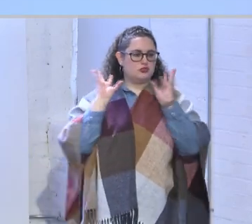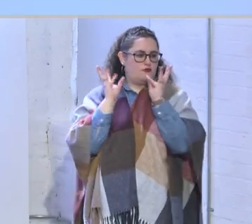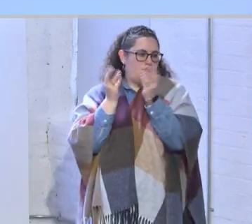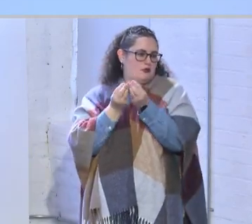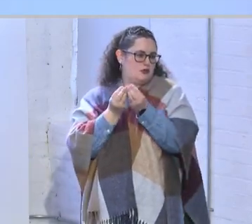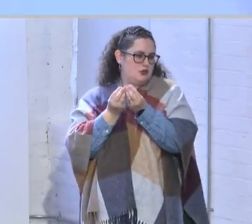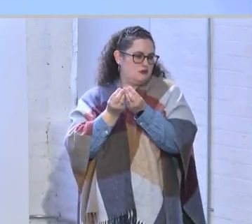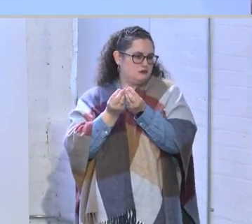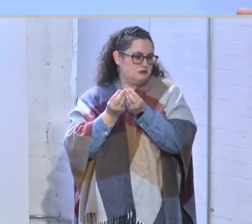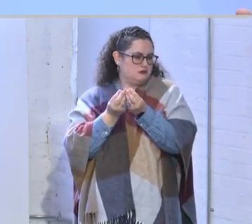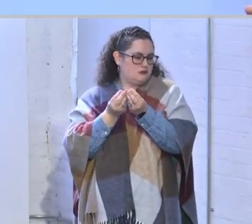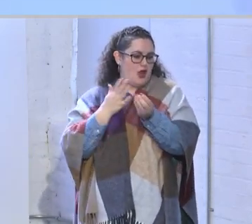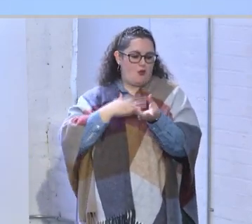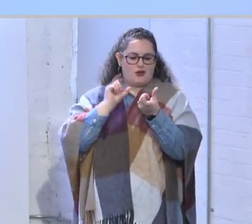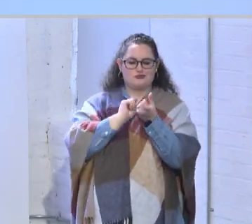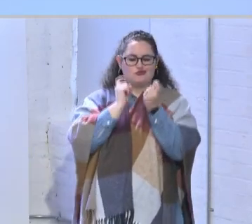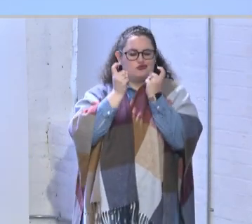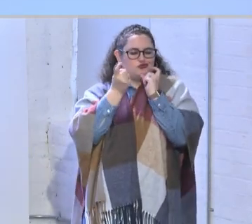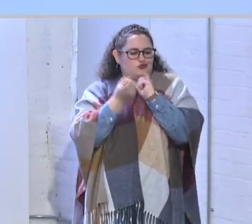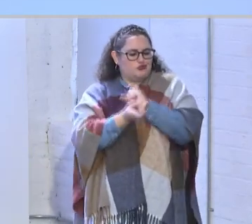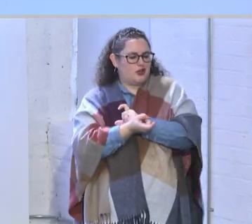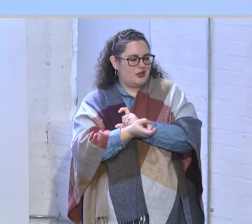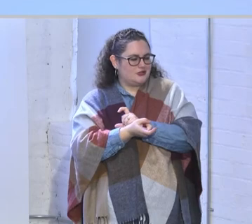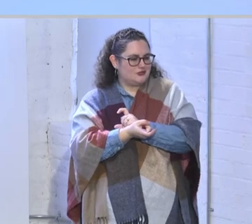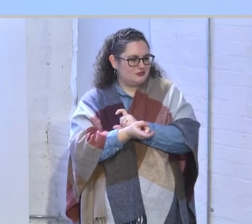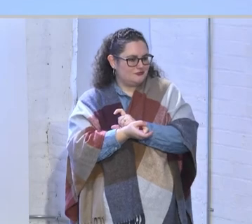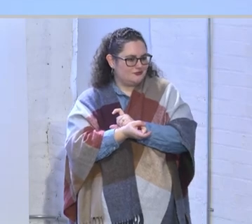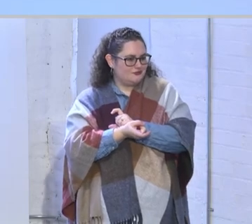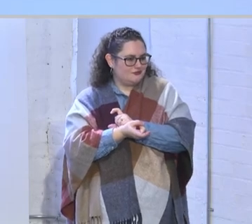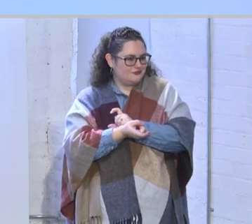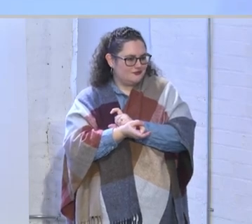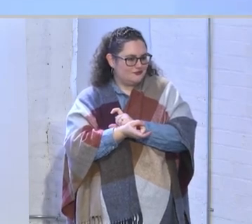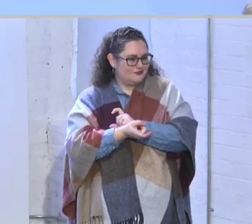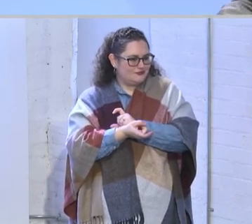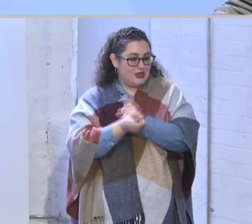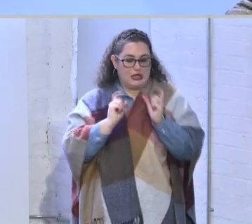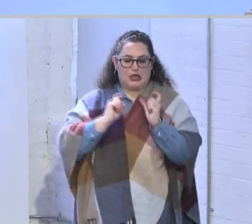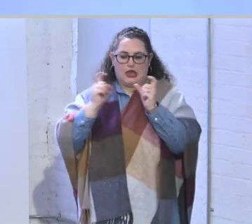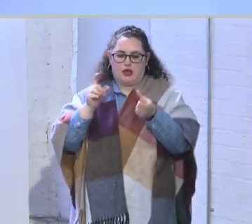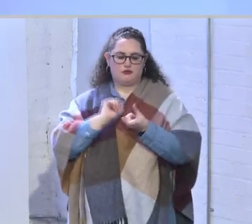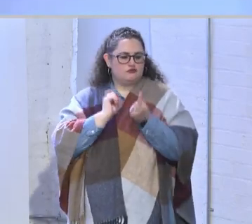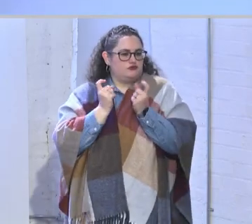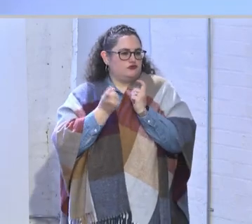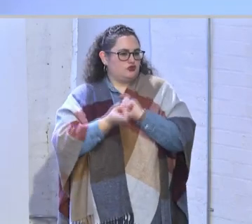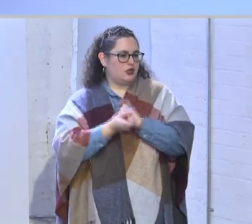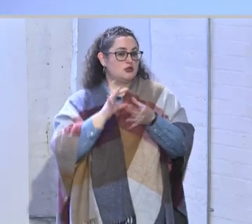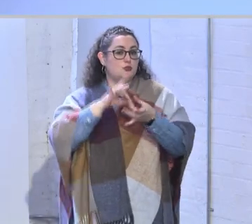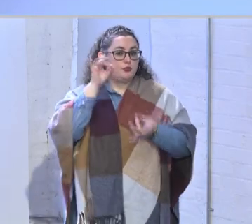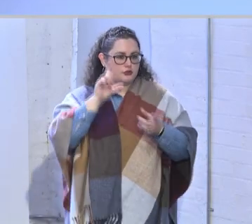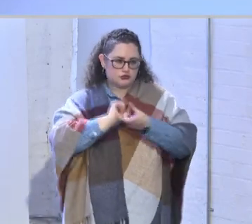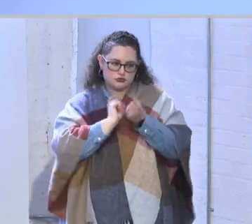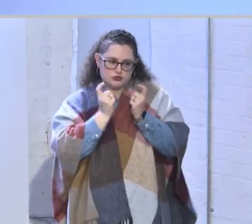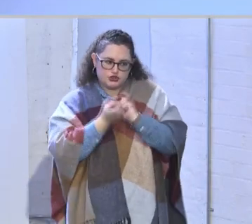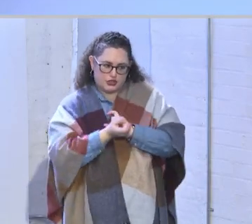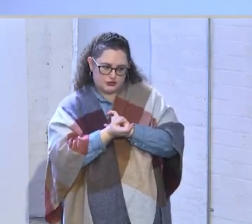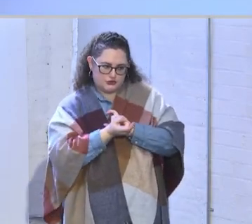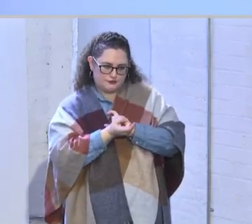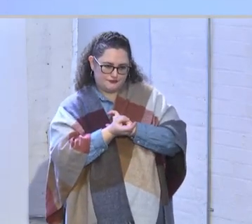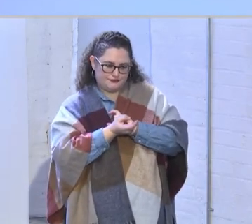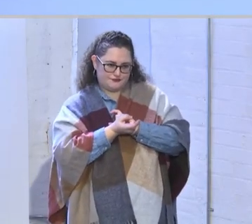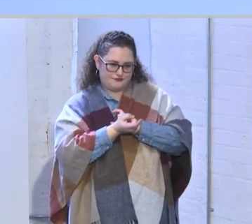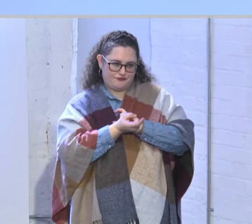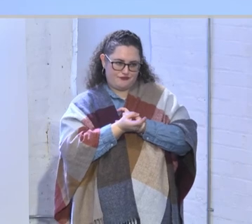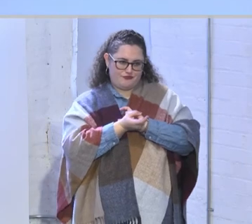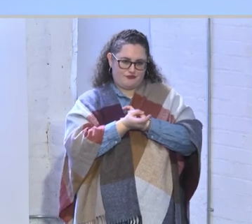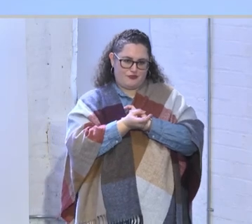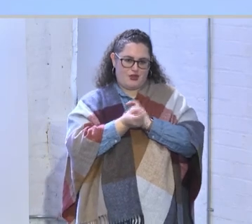family that God says, I want to transform you. Now, don't let the theme of the fact that we're looking at family scare you if you go like, well,